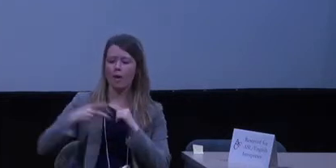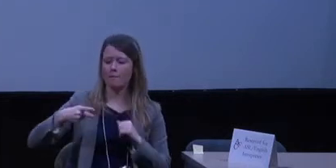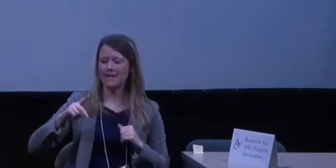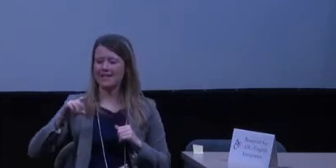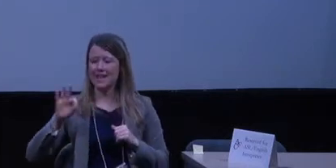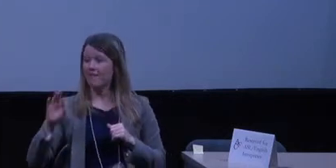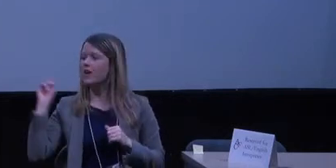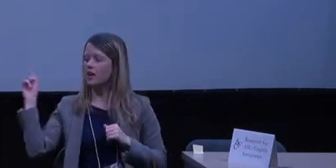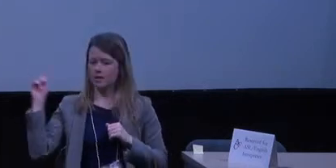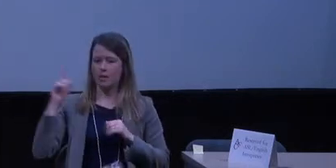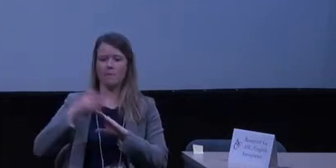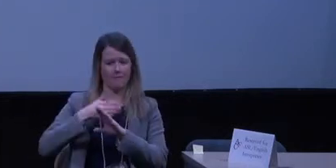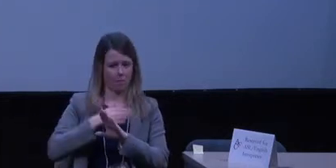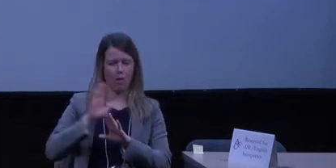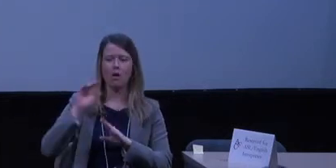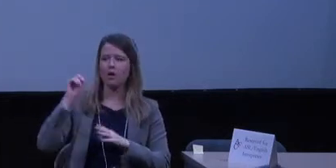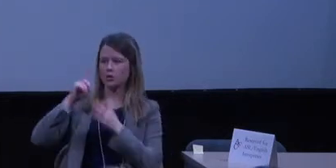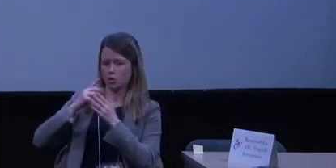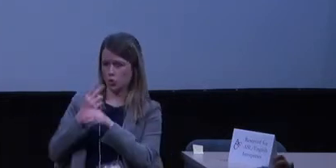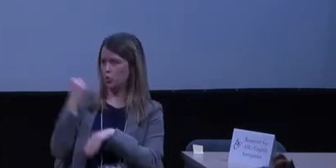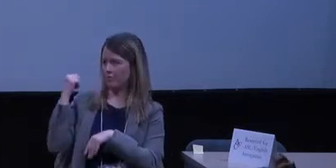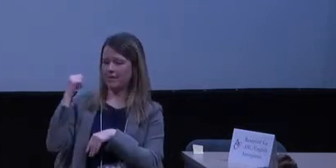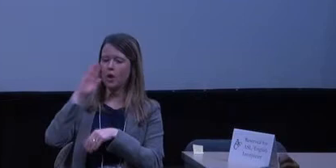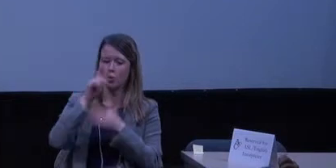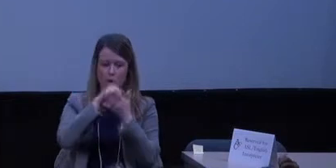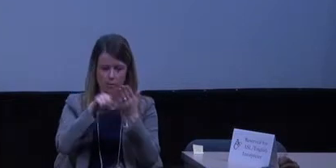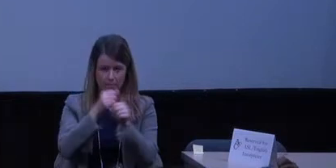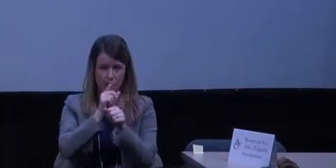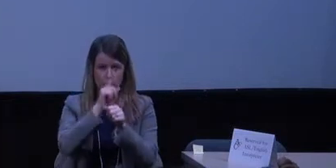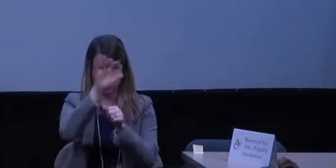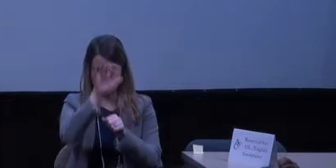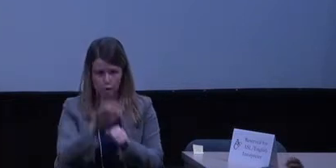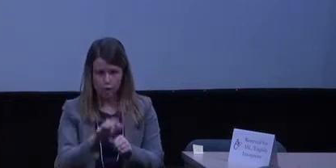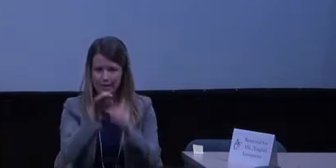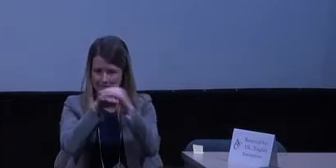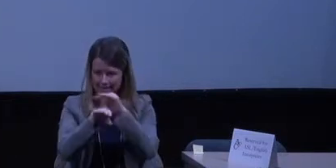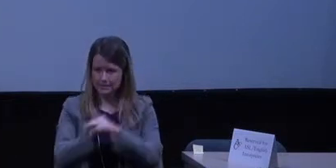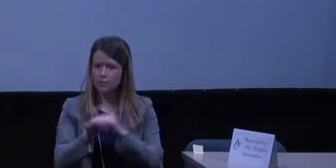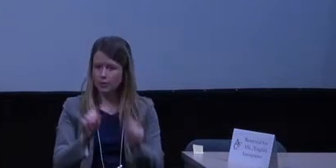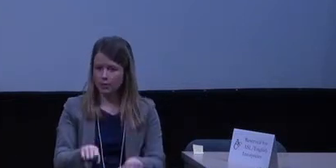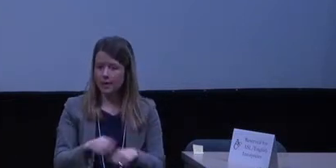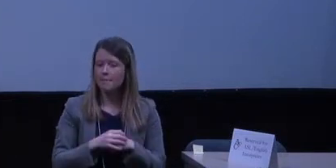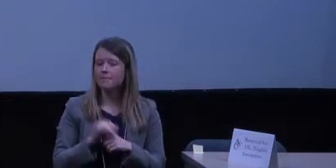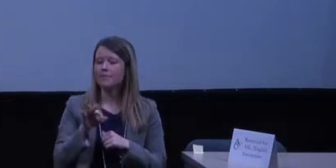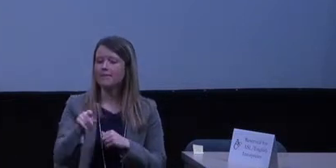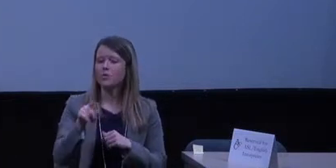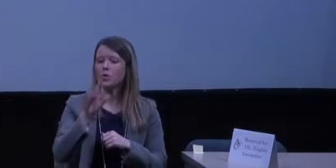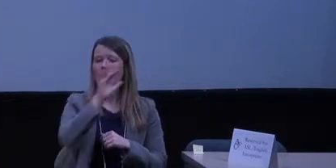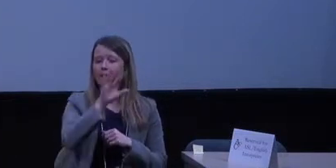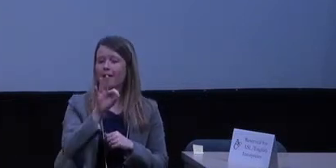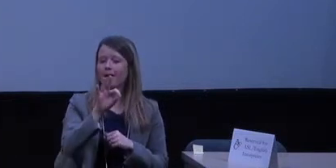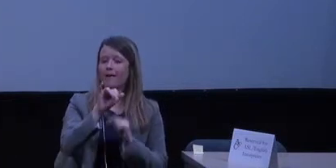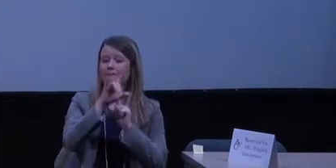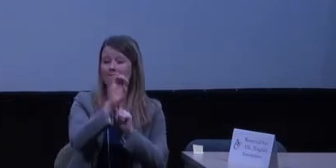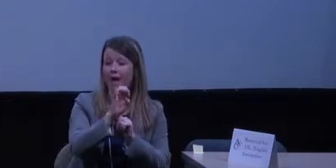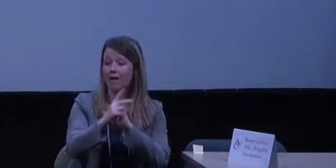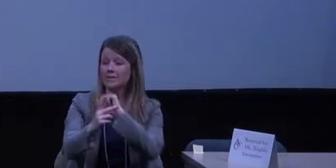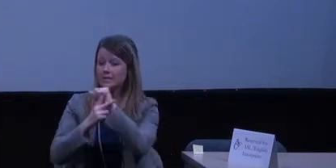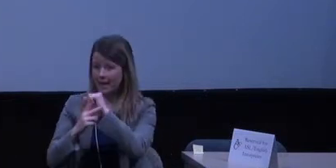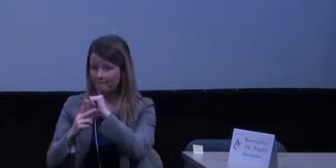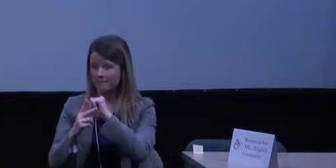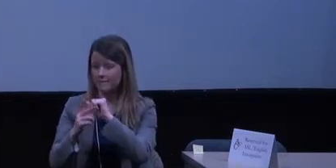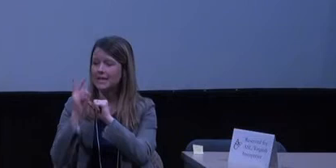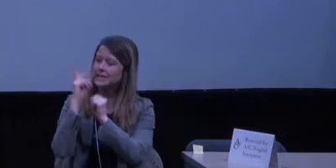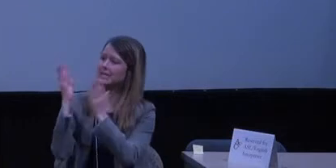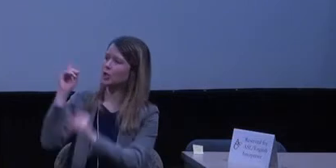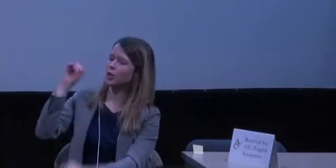accessible. So if you go out to say like File, Save, you'll see right here